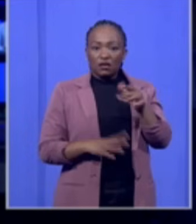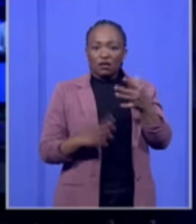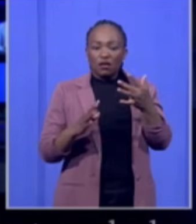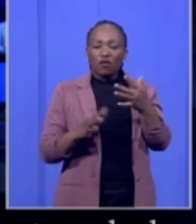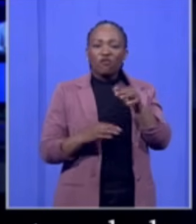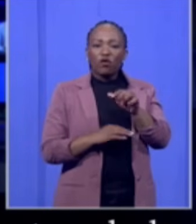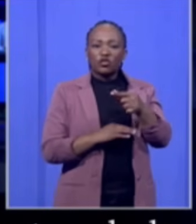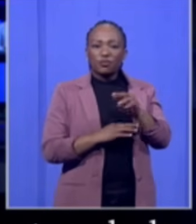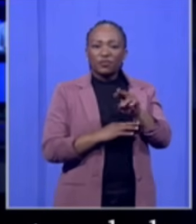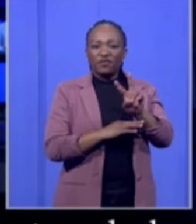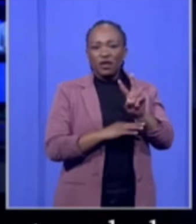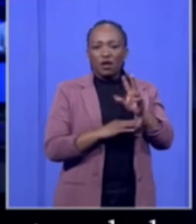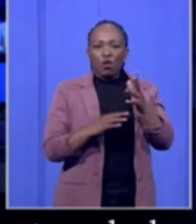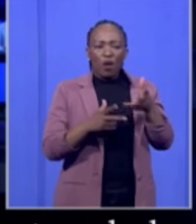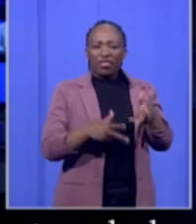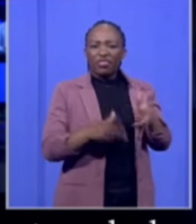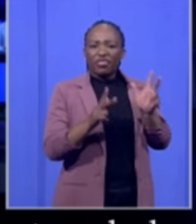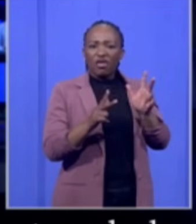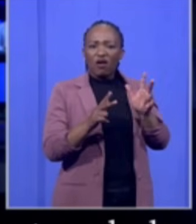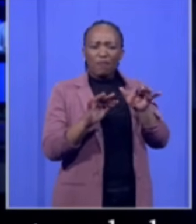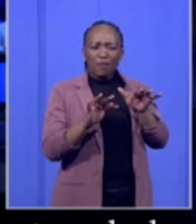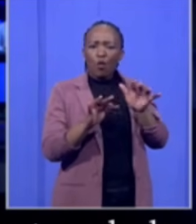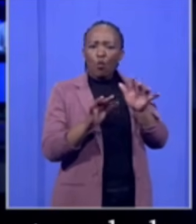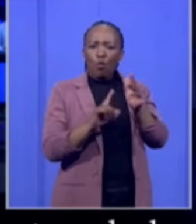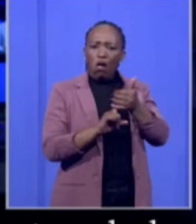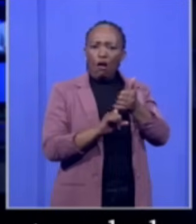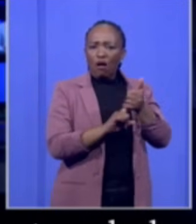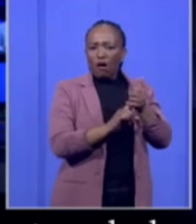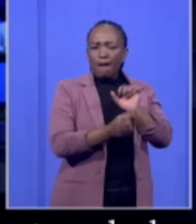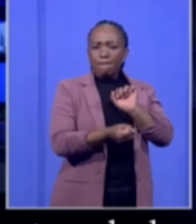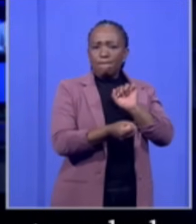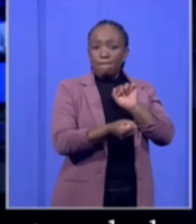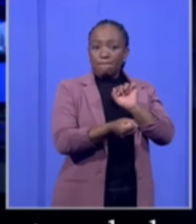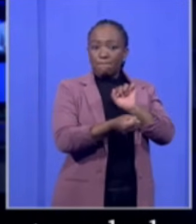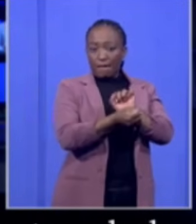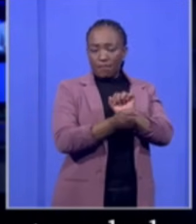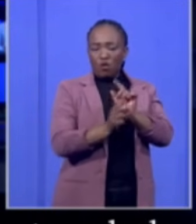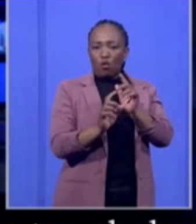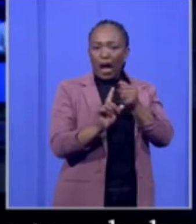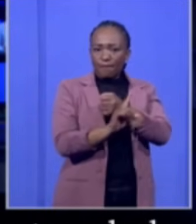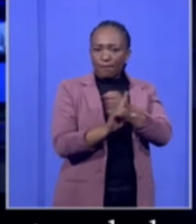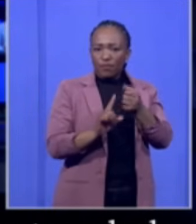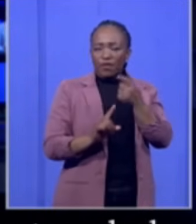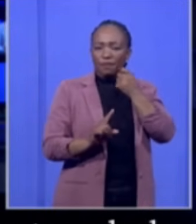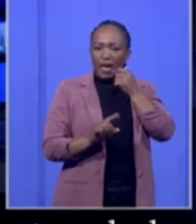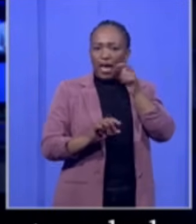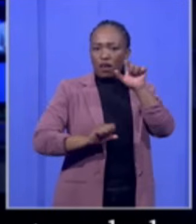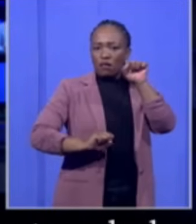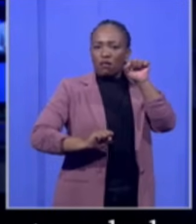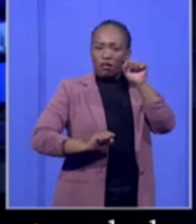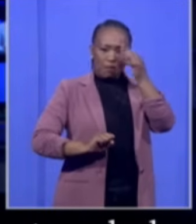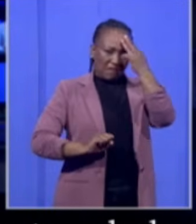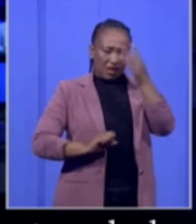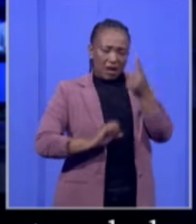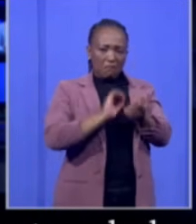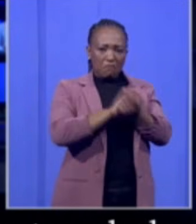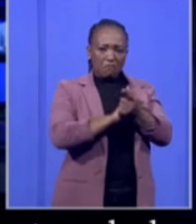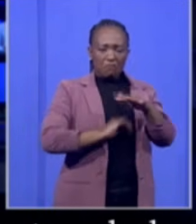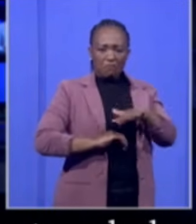bong ho senya hlatsi dinyewe kgahlano le bahlasedi ba bona. Kopo ena e entswe nakong ya moanto wa banna o bileng mahikeng.